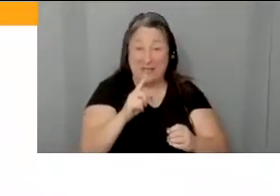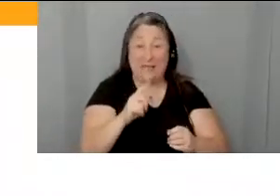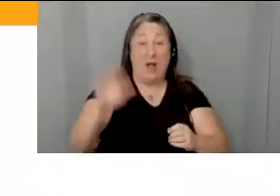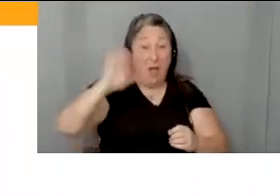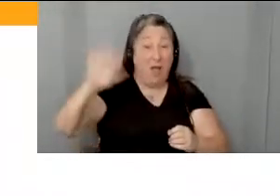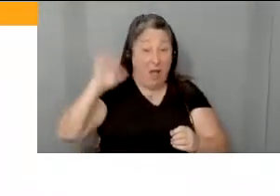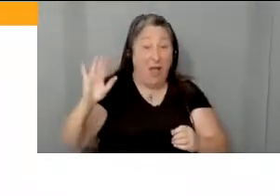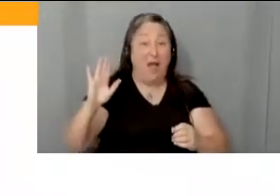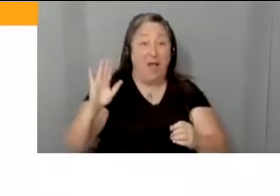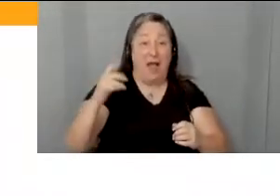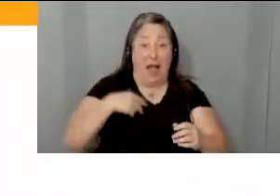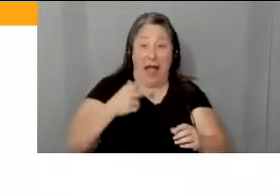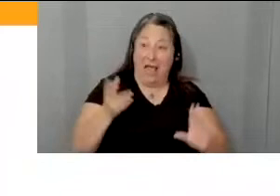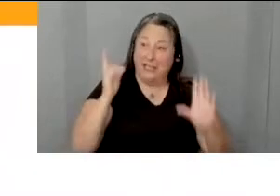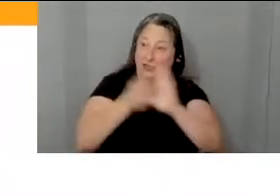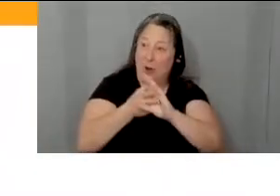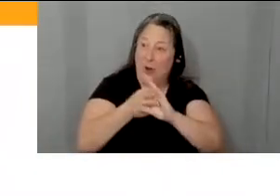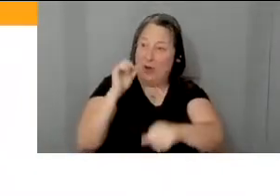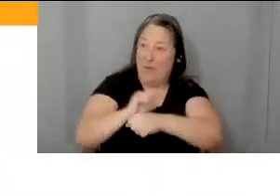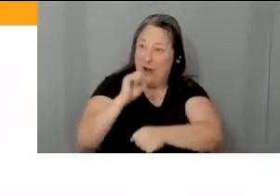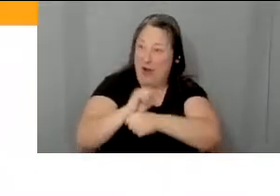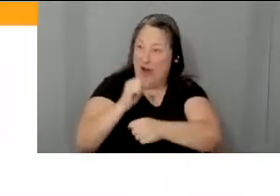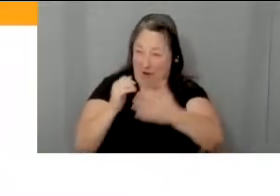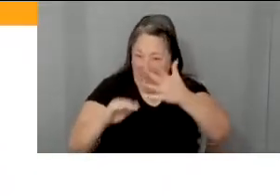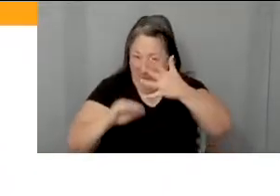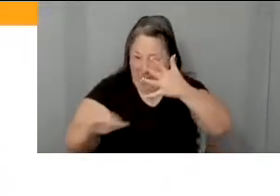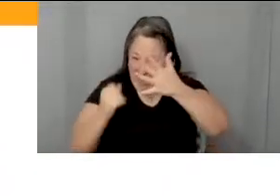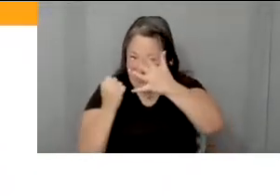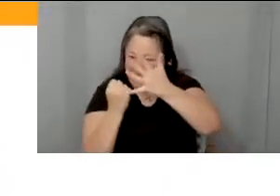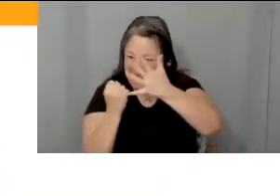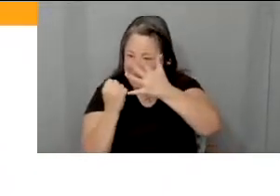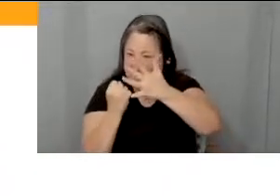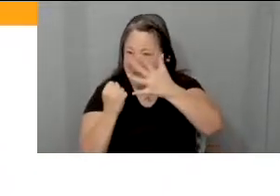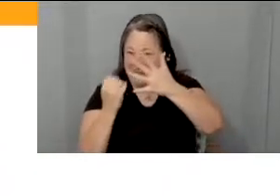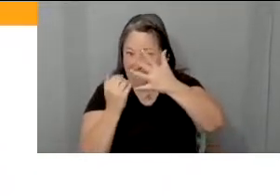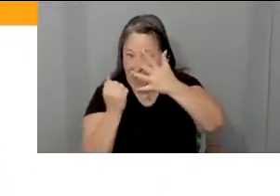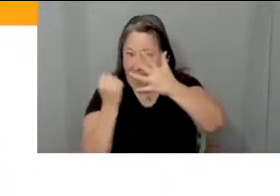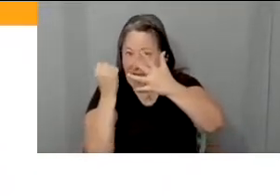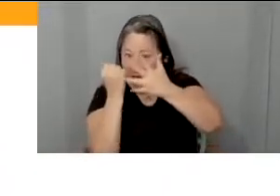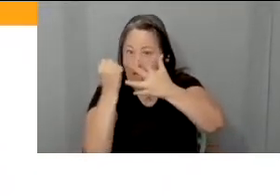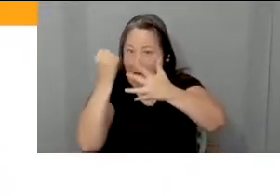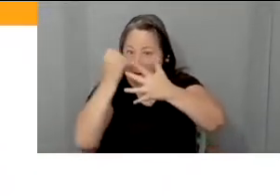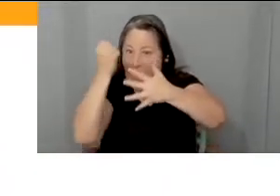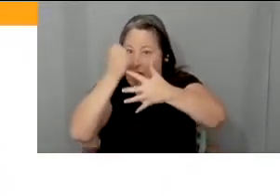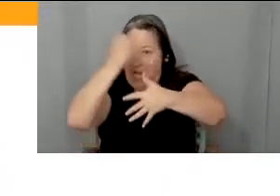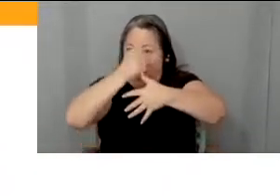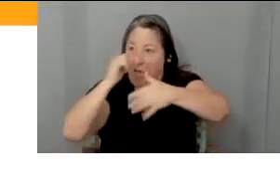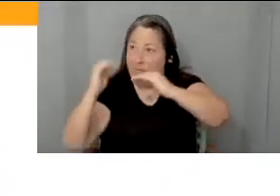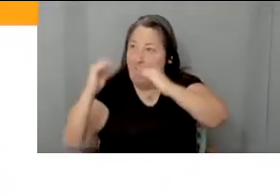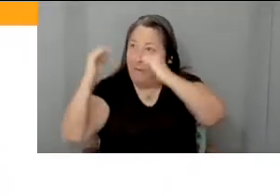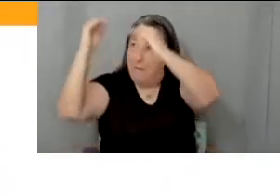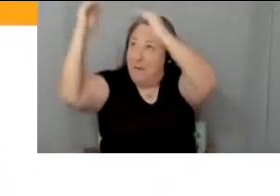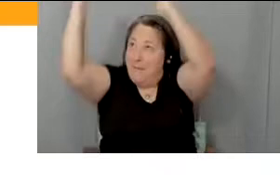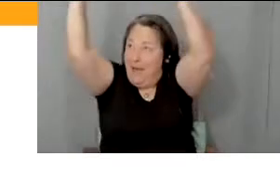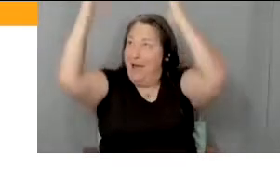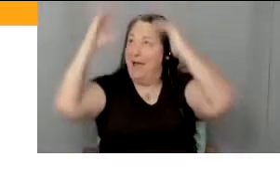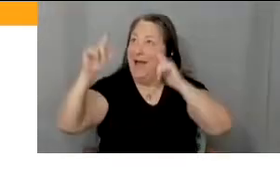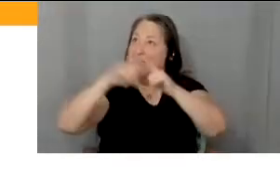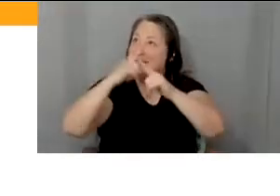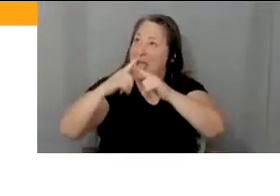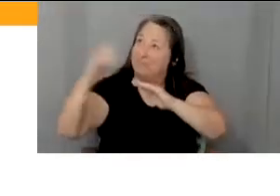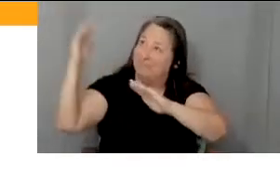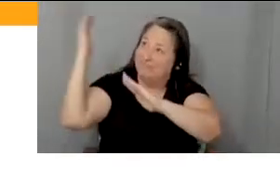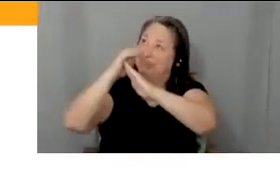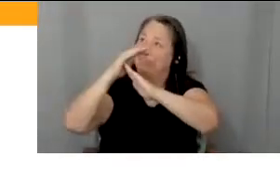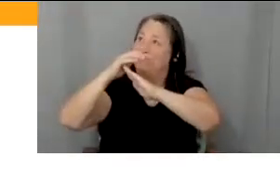later, or whatever else, from that organization as like a VP or the C or whatever, they're kind of dead. So the way in